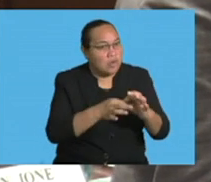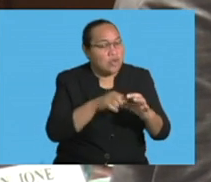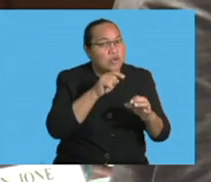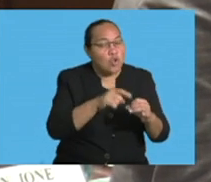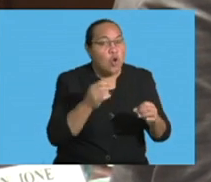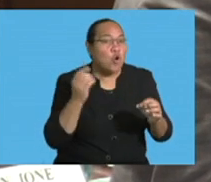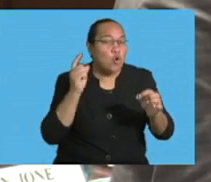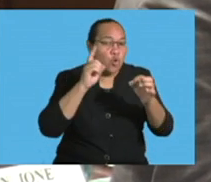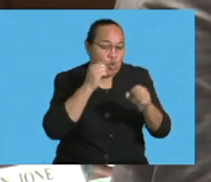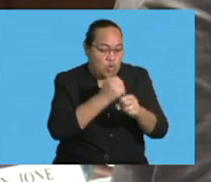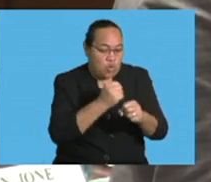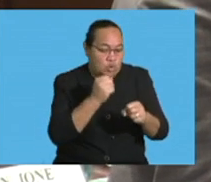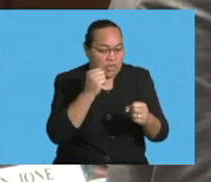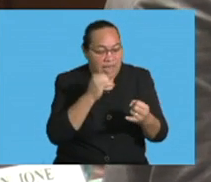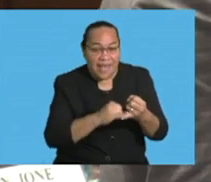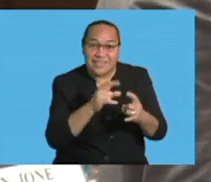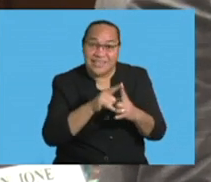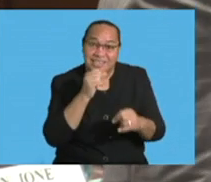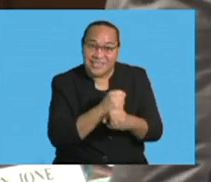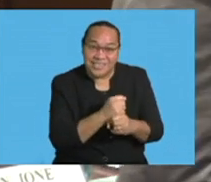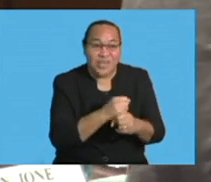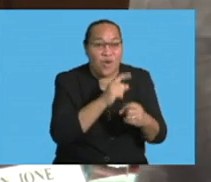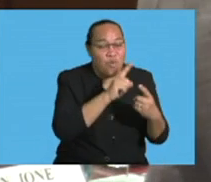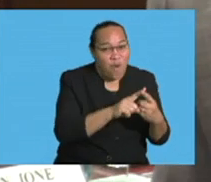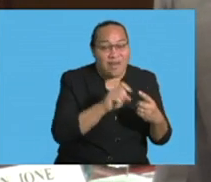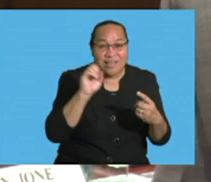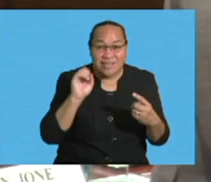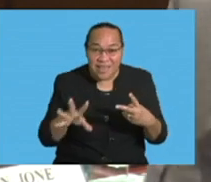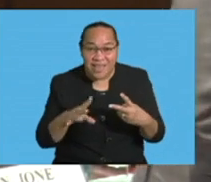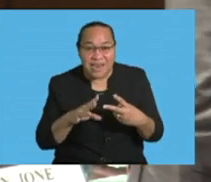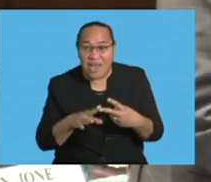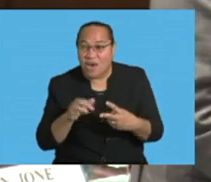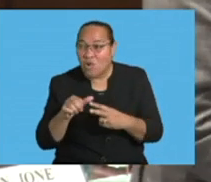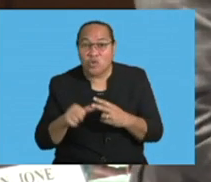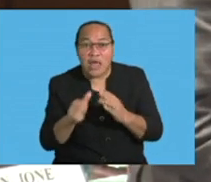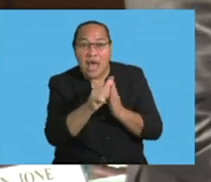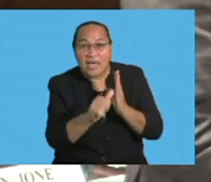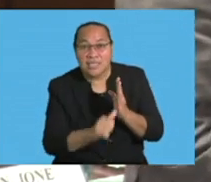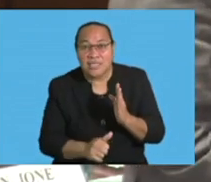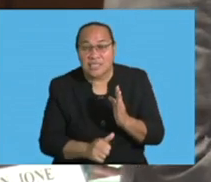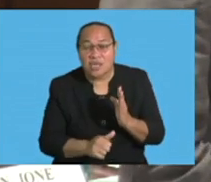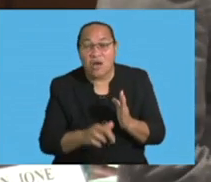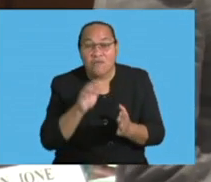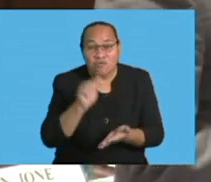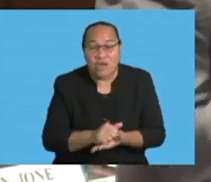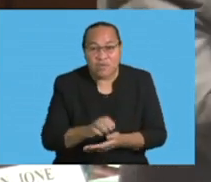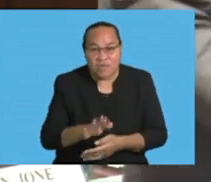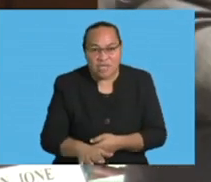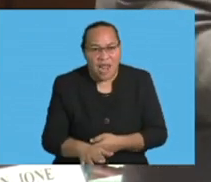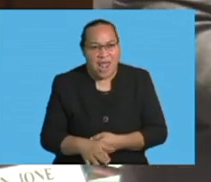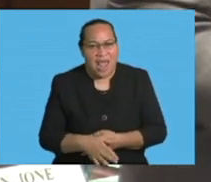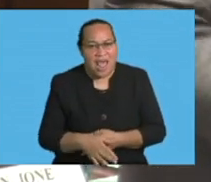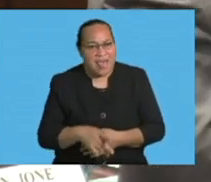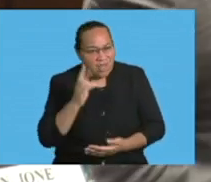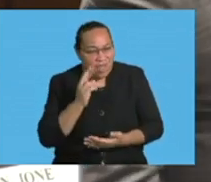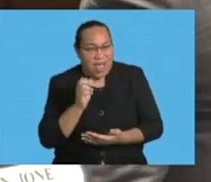of the Sustainable Development Goals and the Article 28 of the Convention on the Rights of the Child? Mr. Speaker, sir, the actual